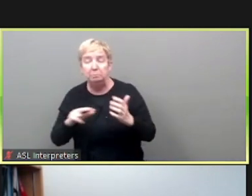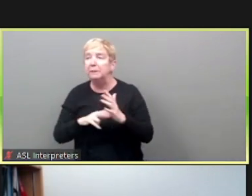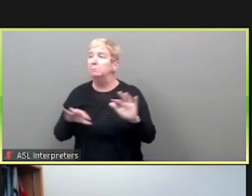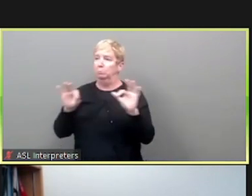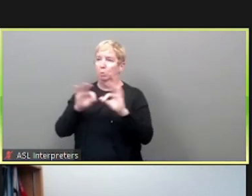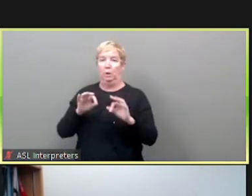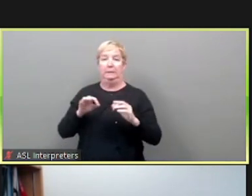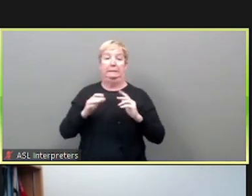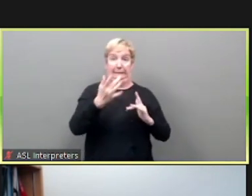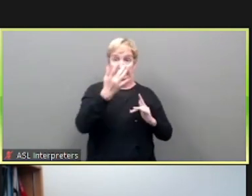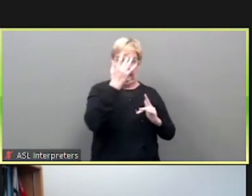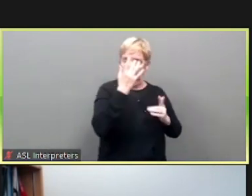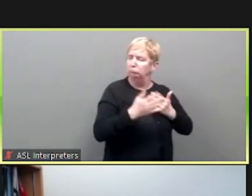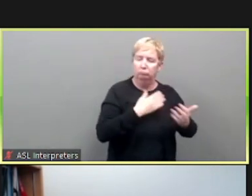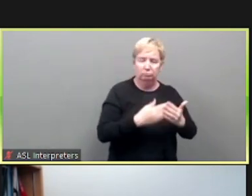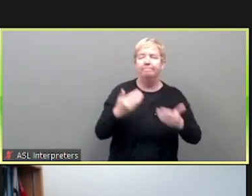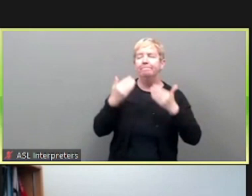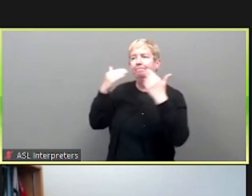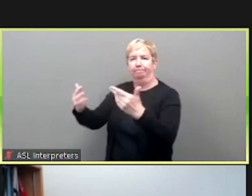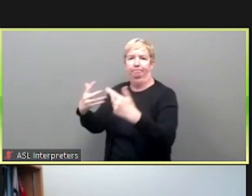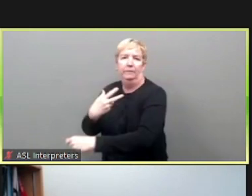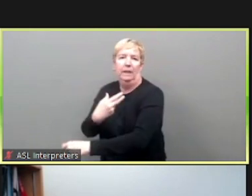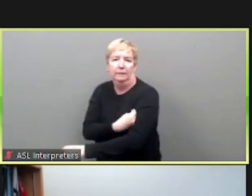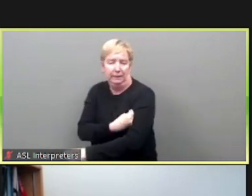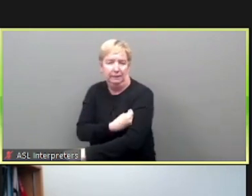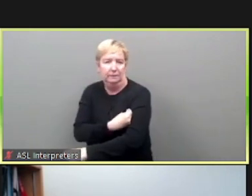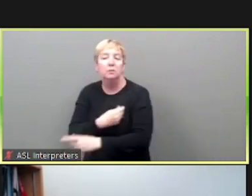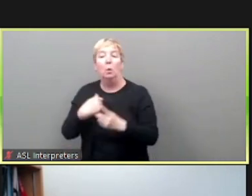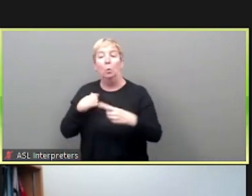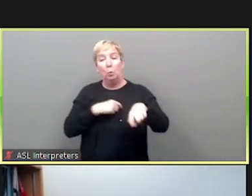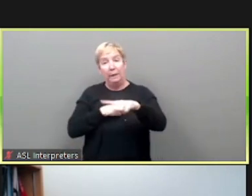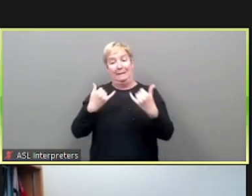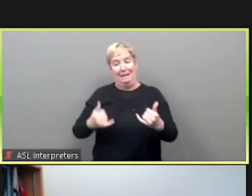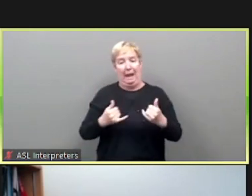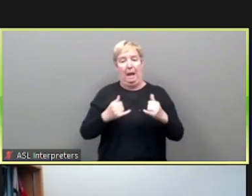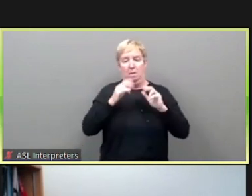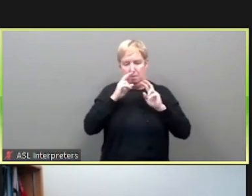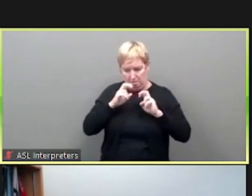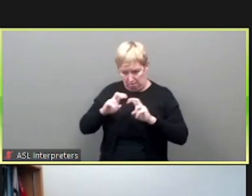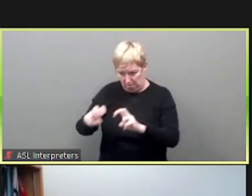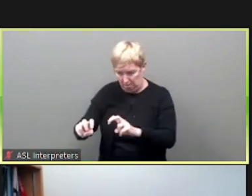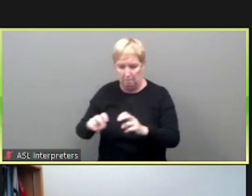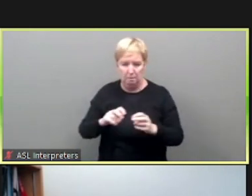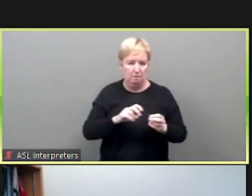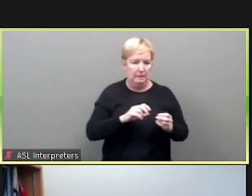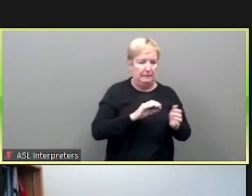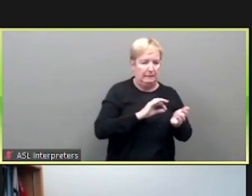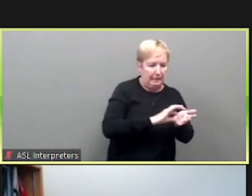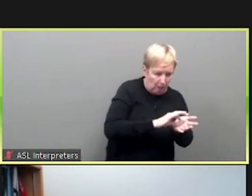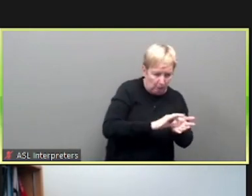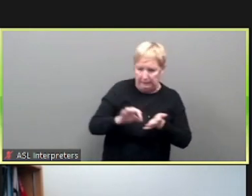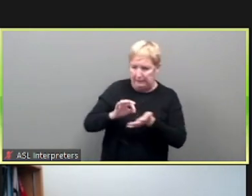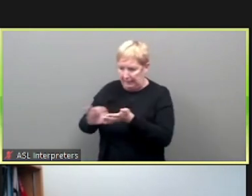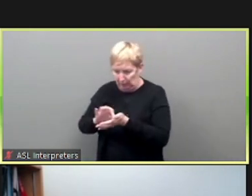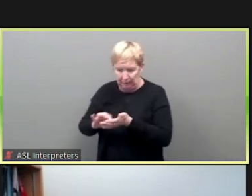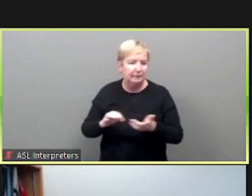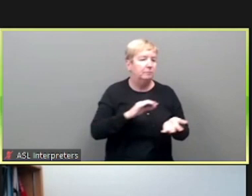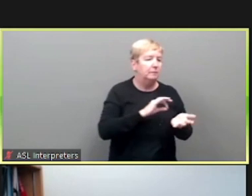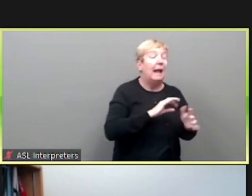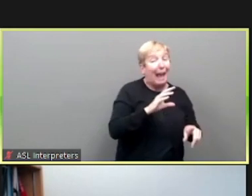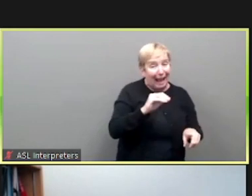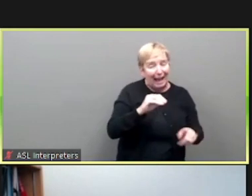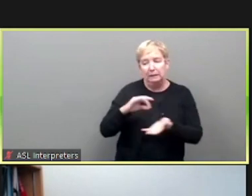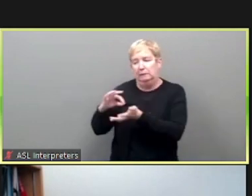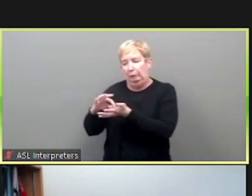are monitoring both reinfection cases, and we are monitoring vaccine breakthrough